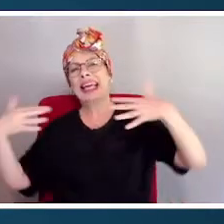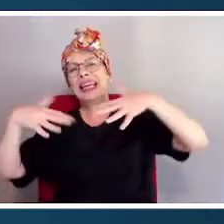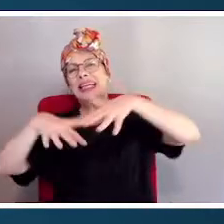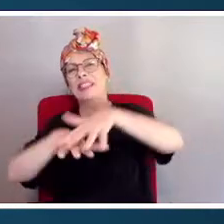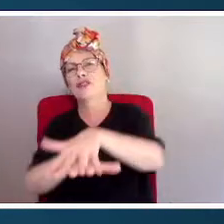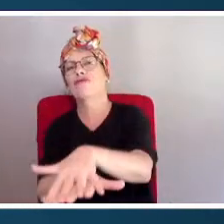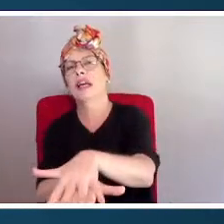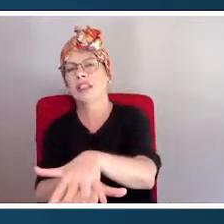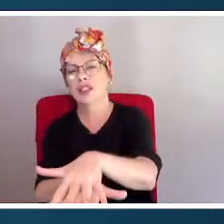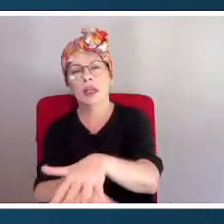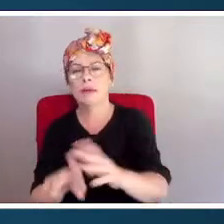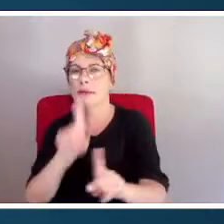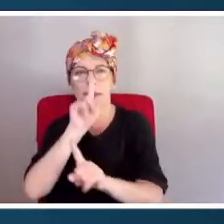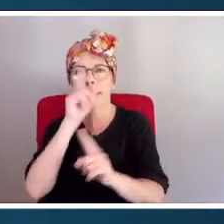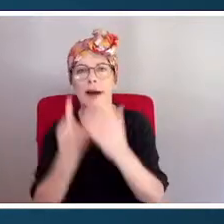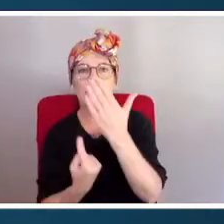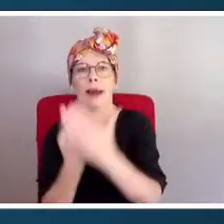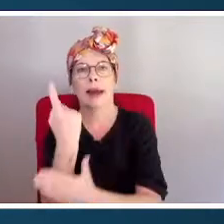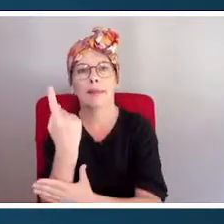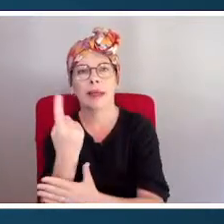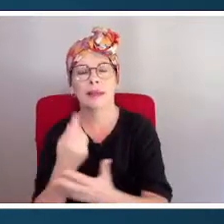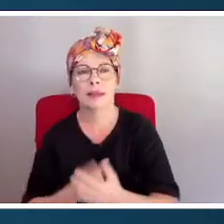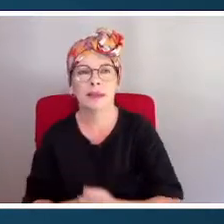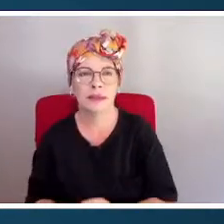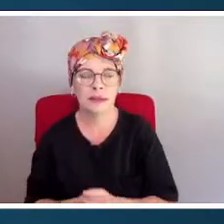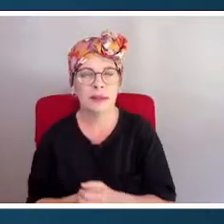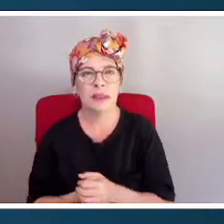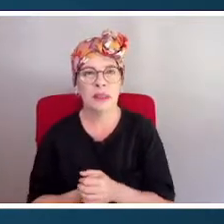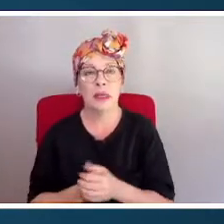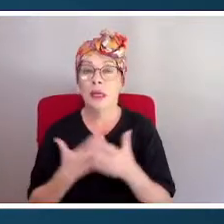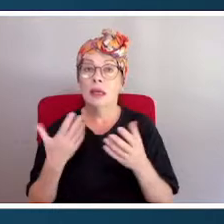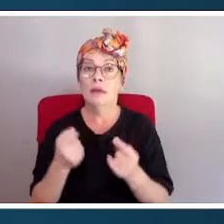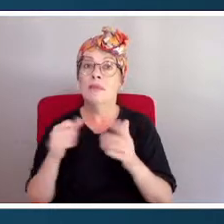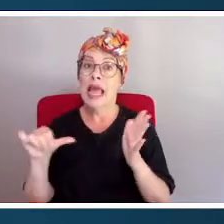greater security integration.